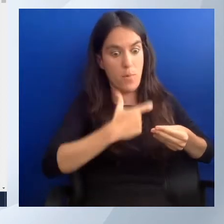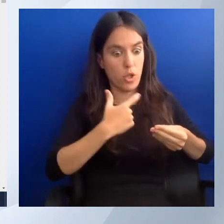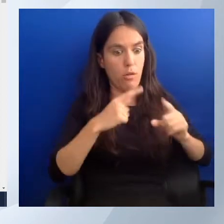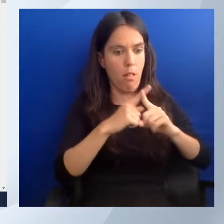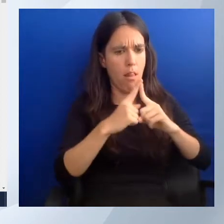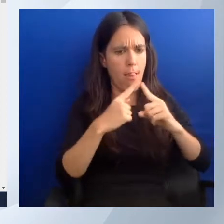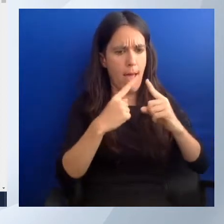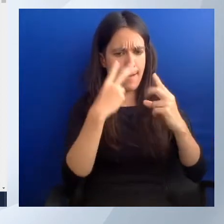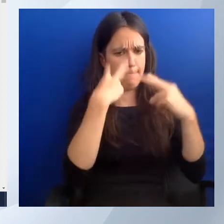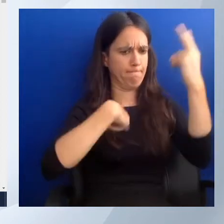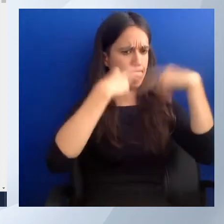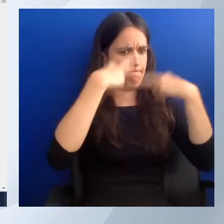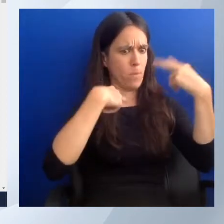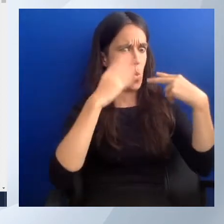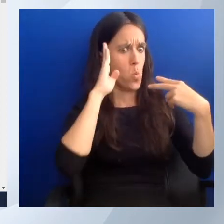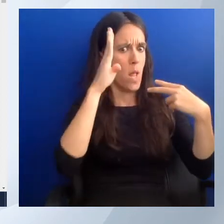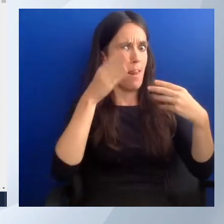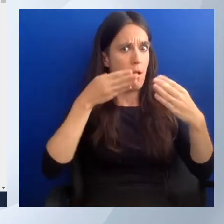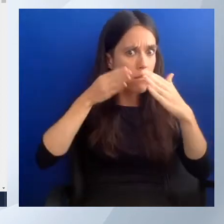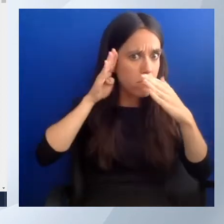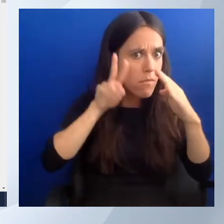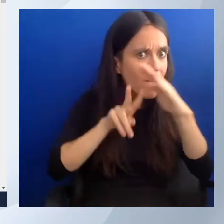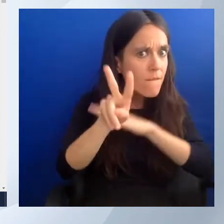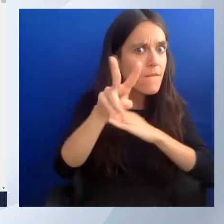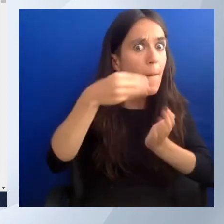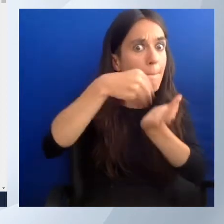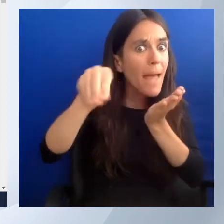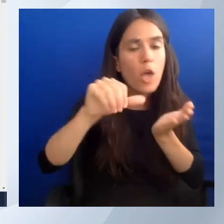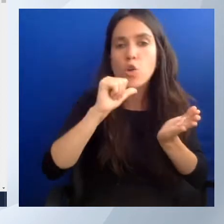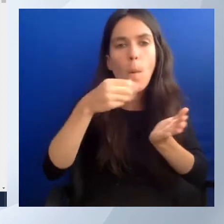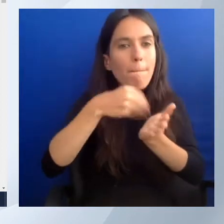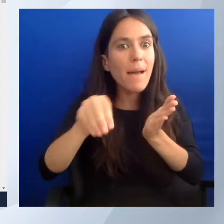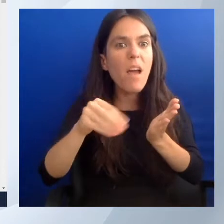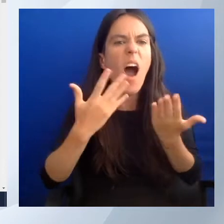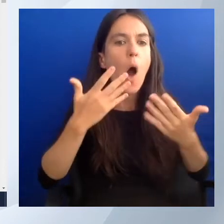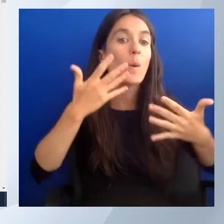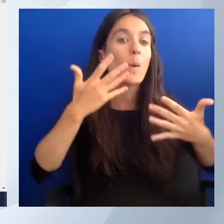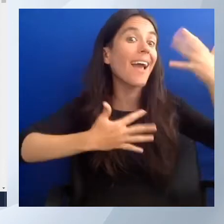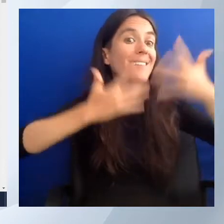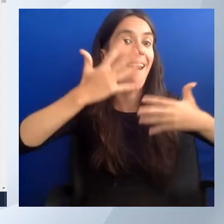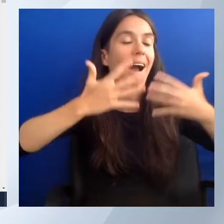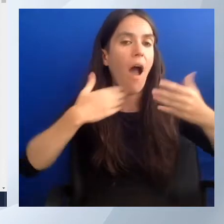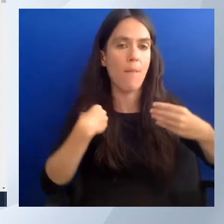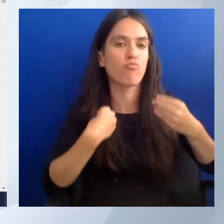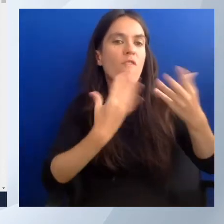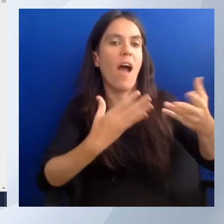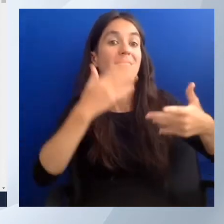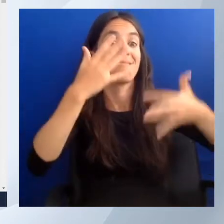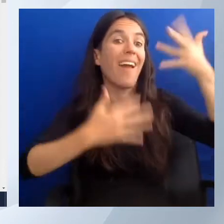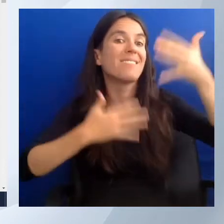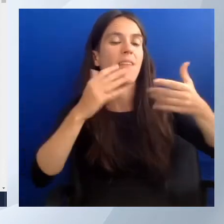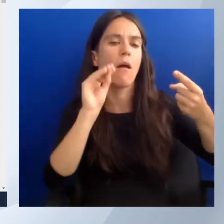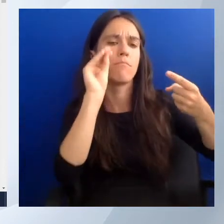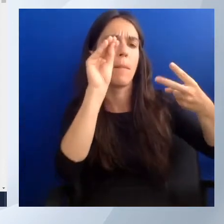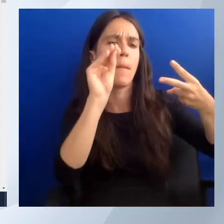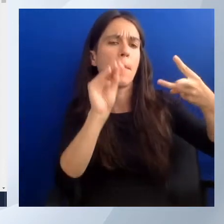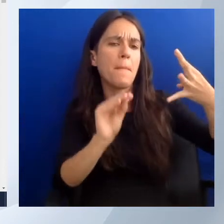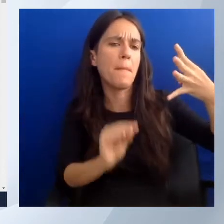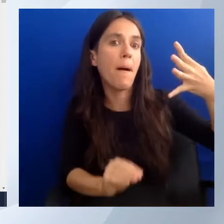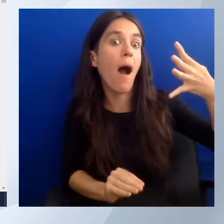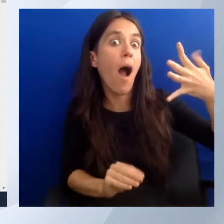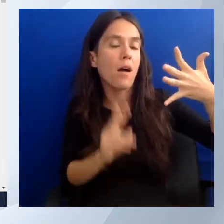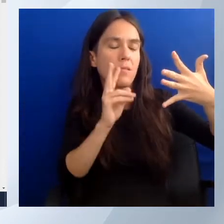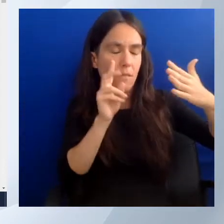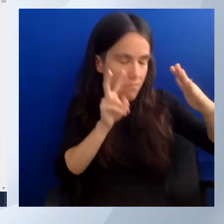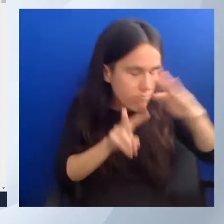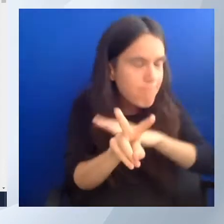not. And this relationship is based on data that we provide. So what could happen is that this model is going to